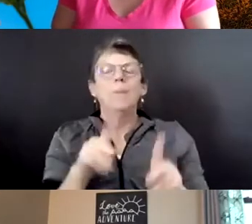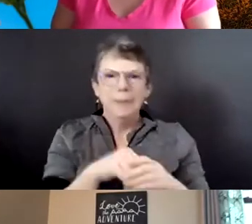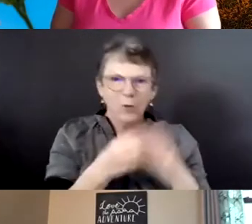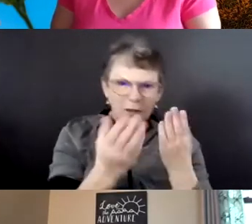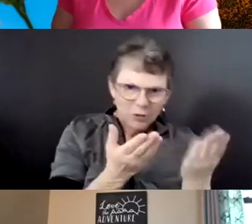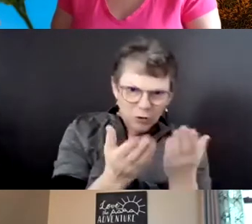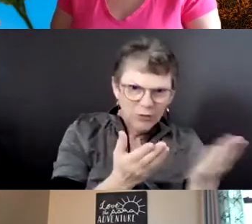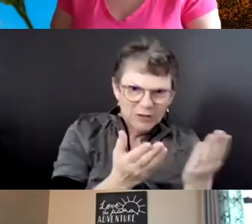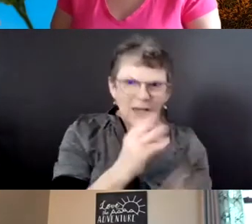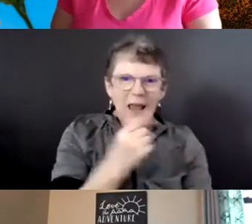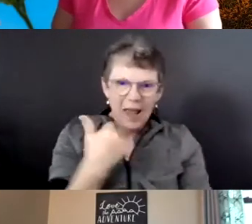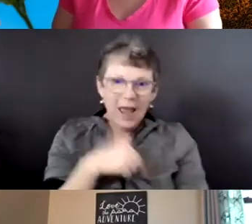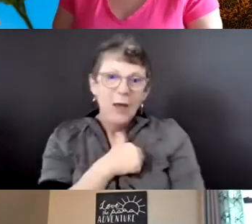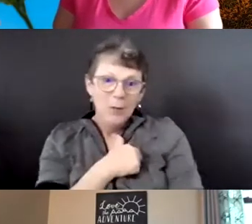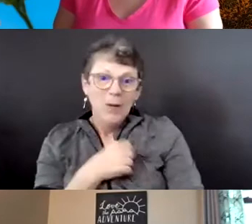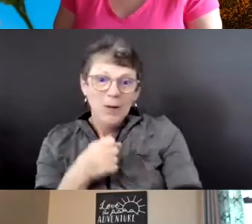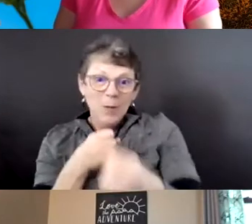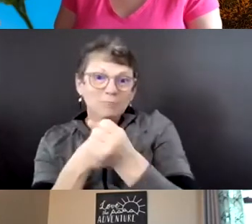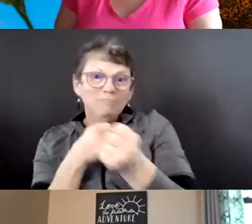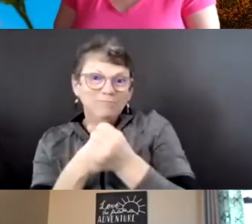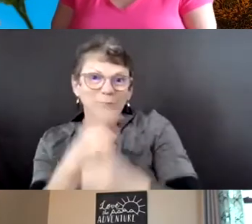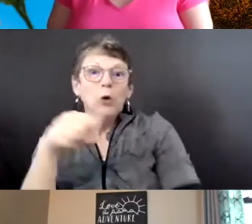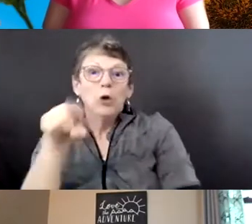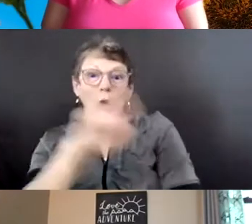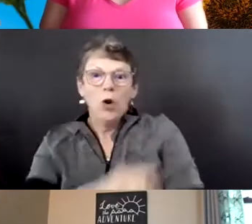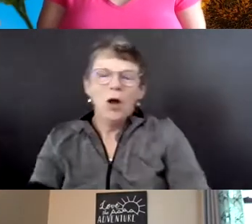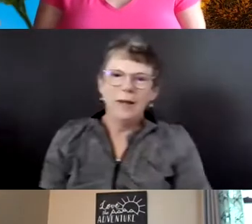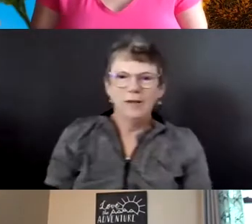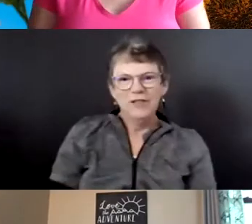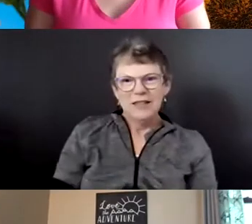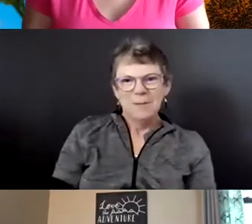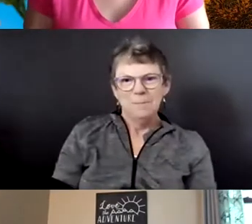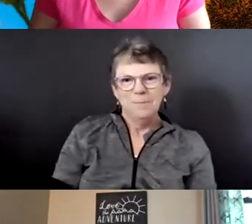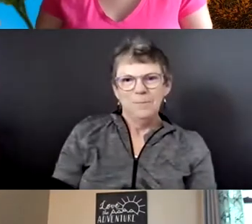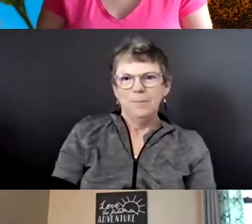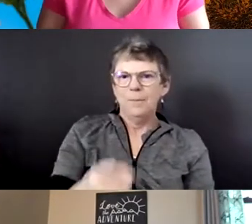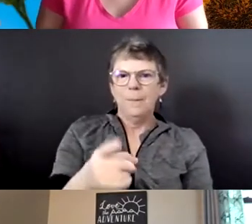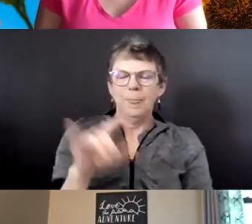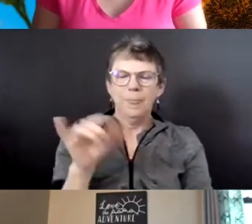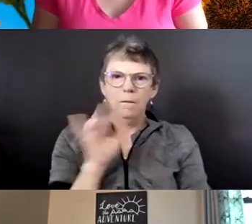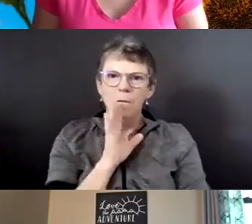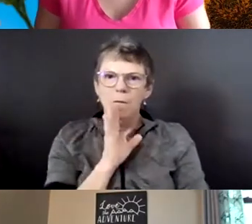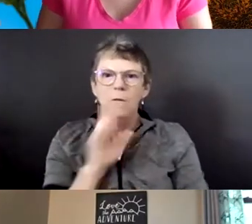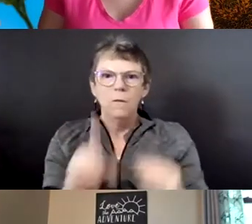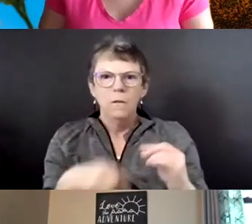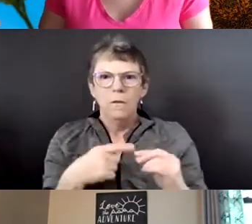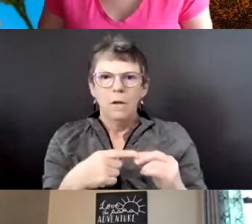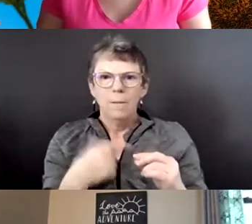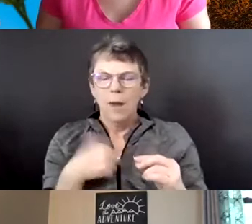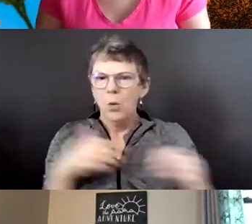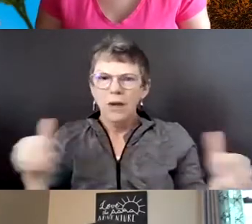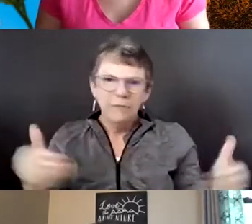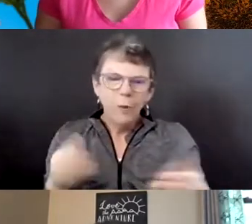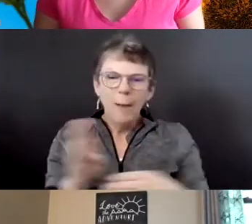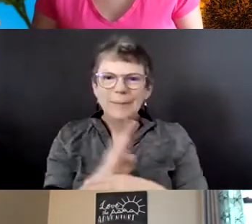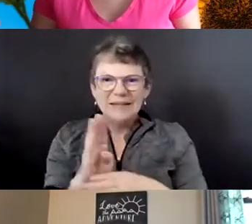advocacy matters a lot as well. So thank you. Well, and I think that also, I mean, as we've talked about, we brought businesses here and we are strong. And